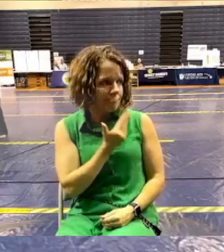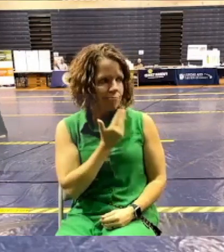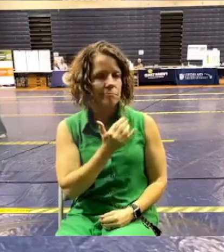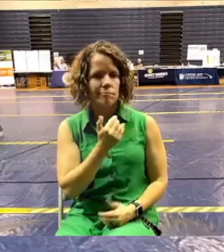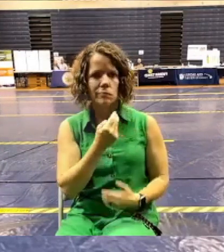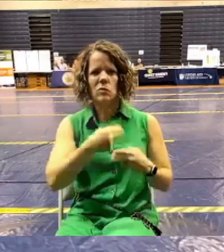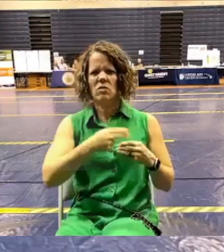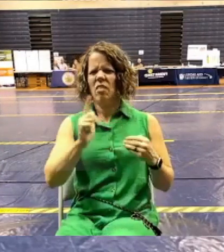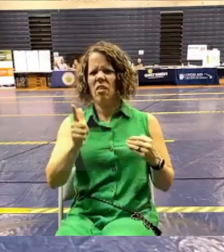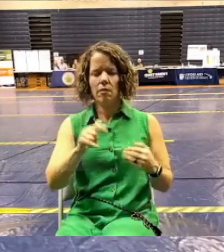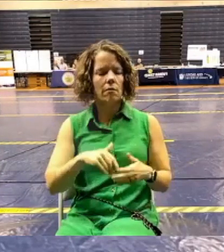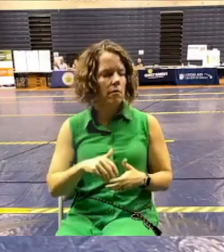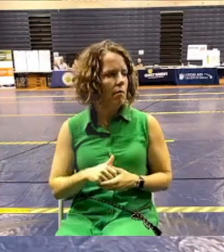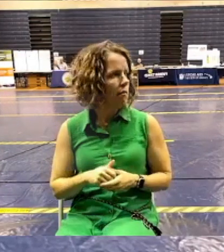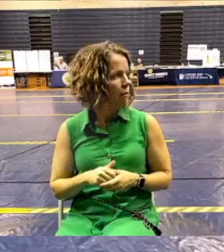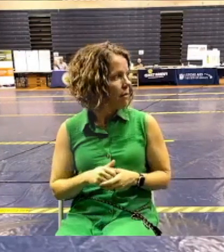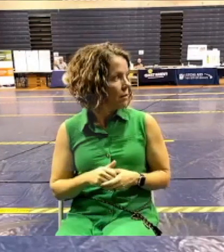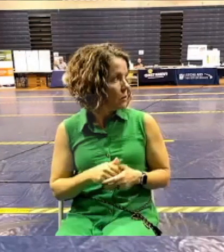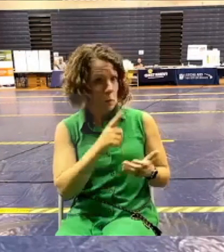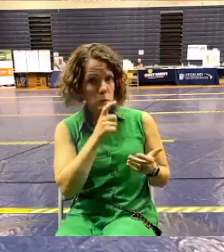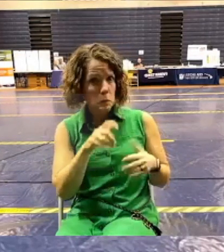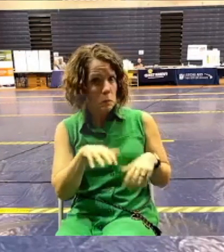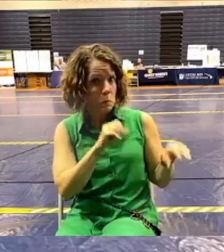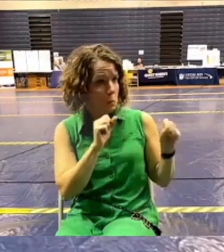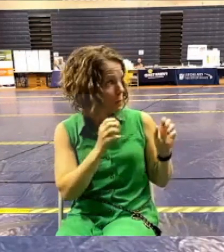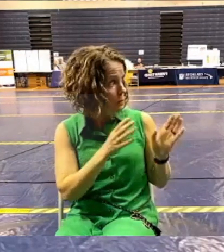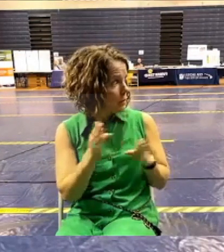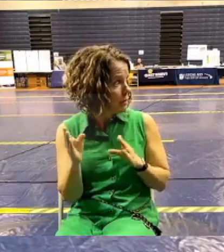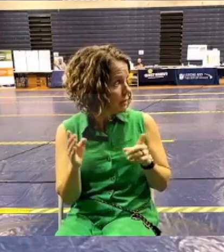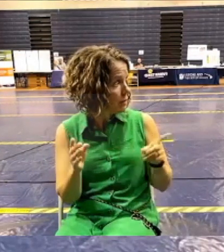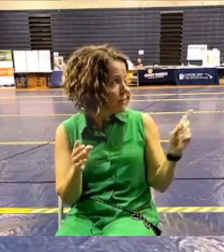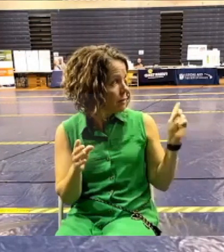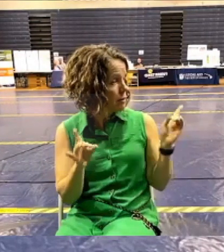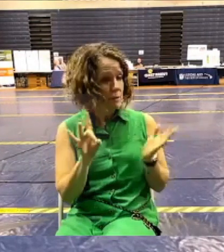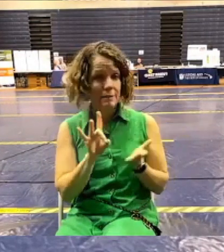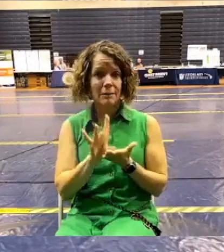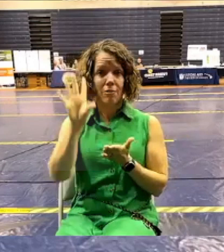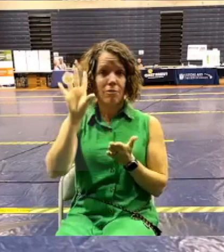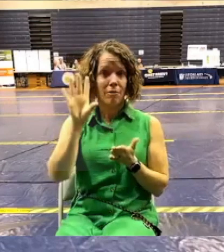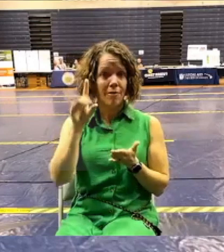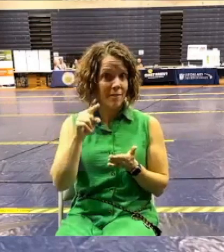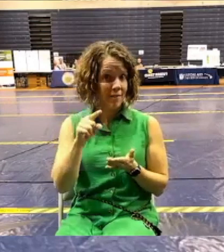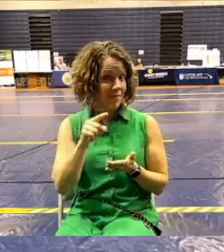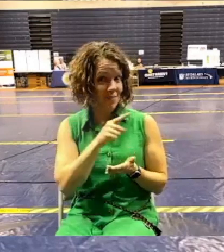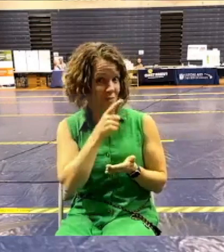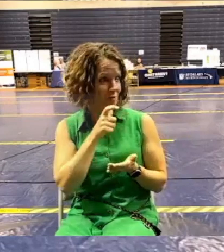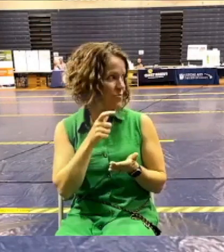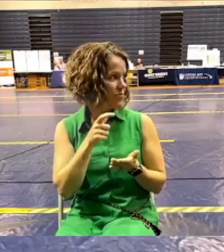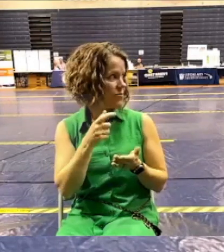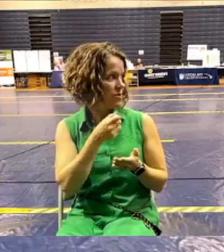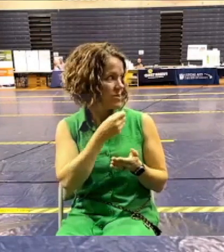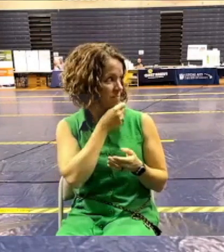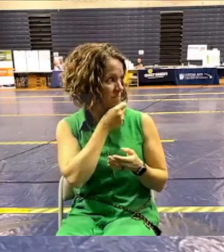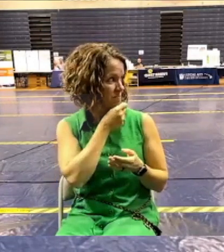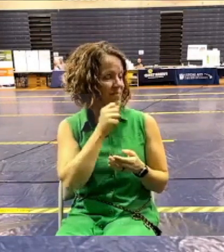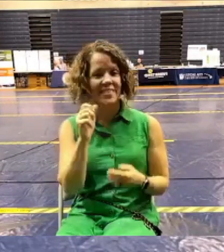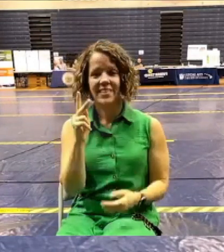of our members. So I don't know who's going to take it over. Is Laurie the MC? Is it